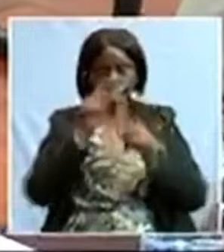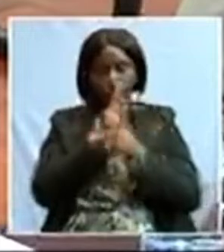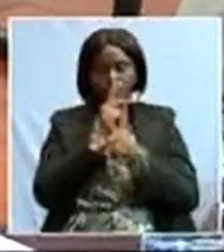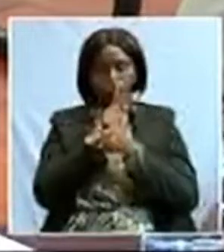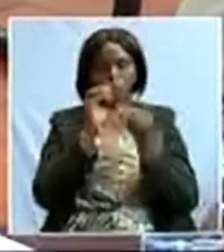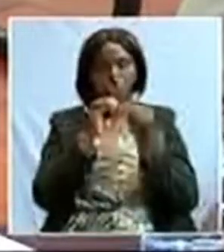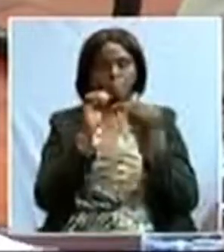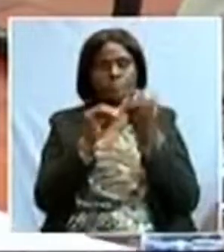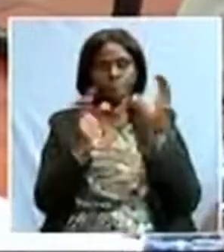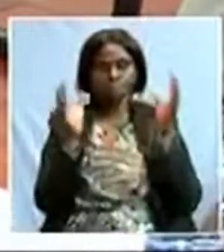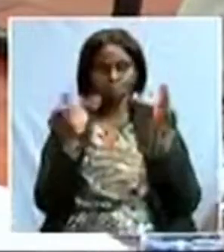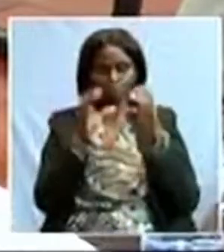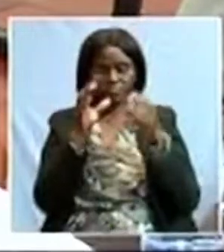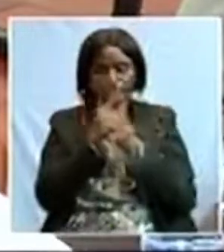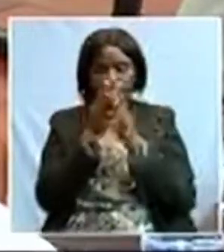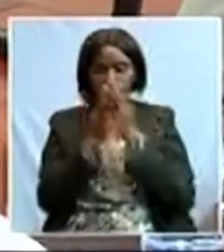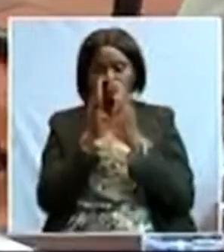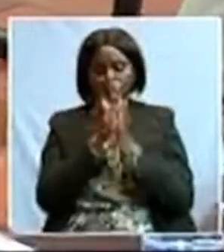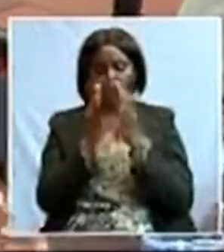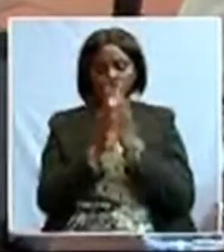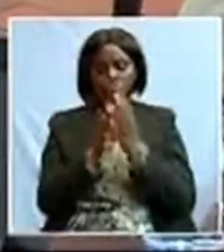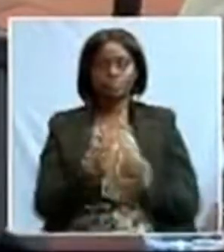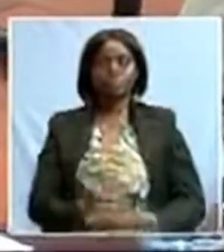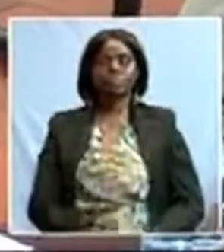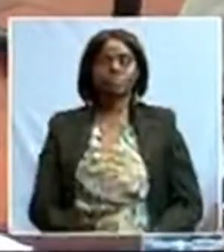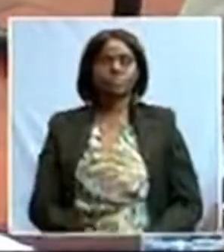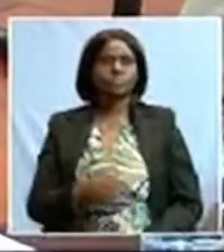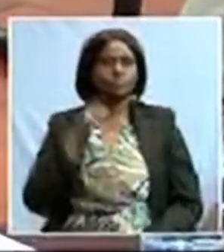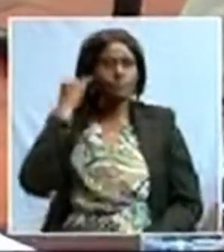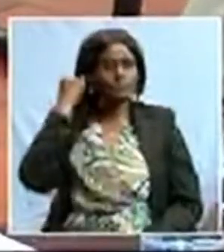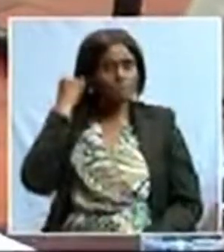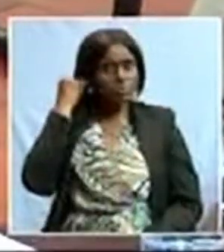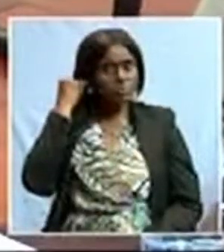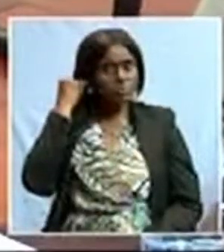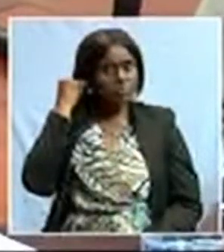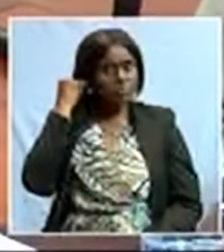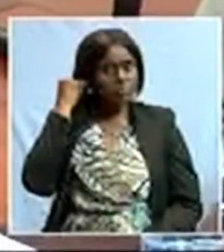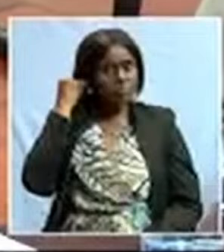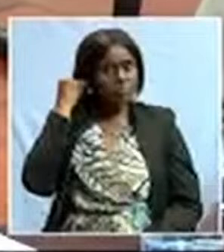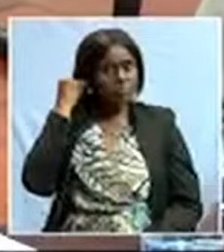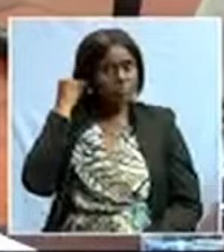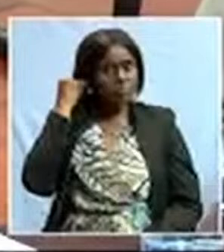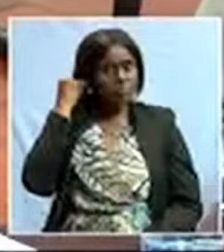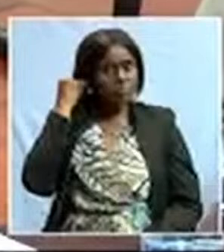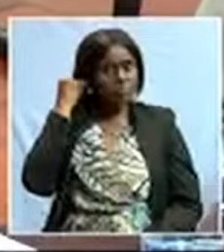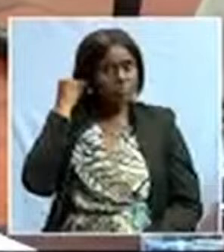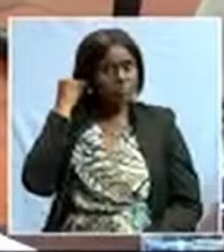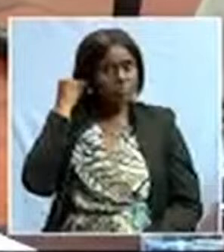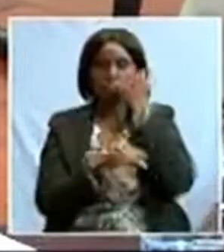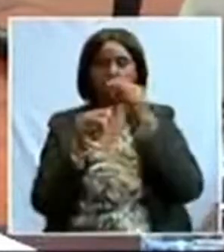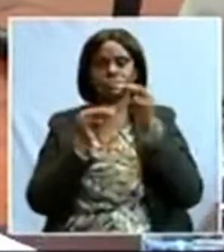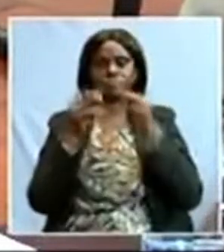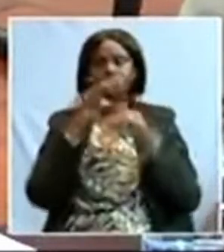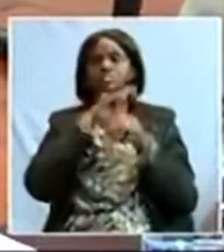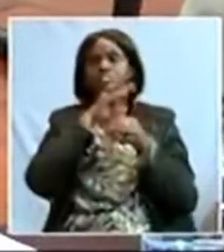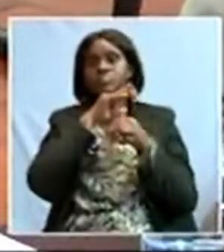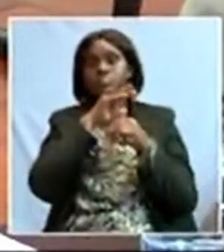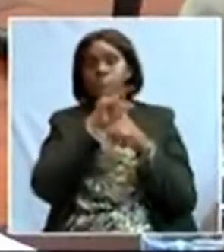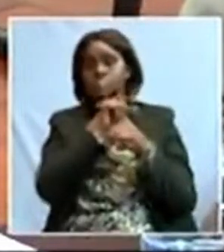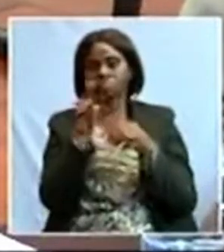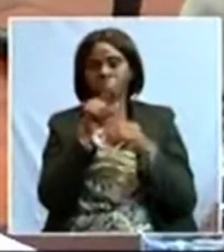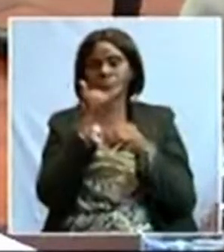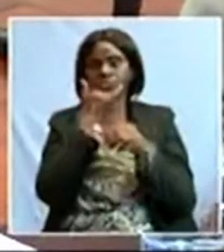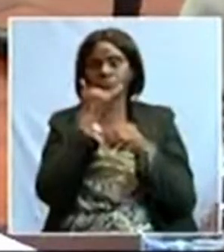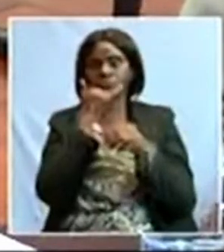maintaining council infrastructure. Appendix 23. Poor management of waste. Cause of the